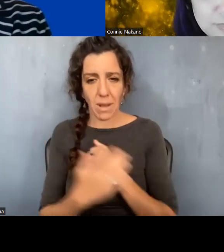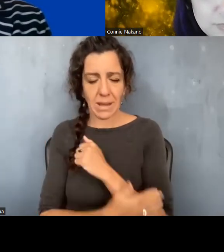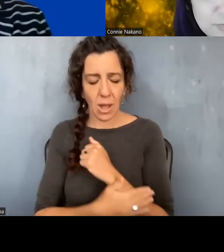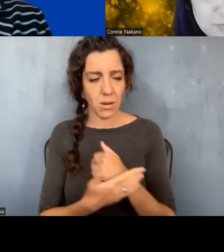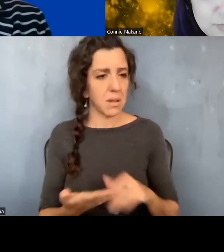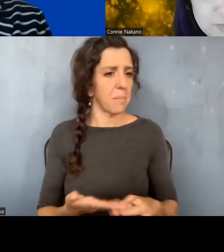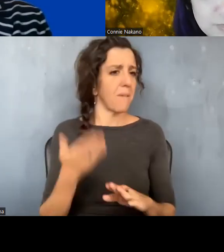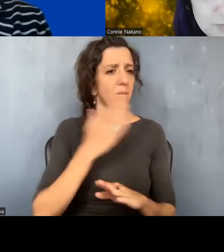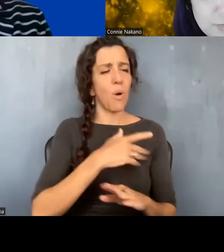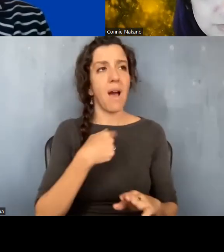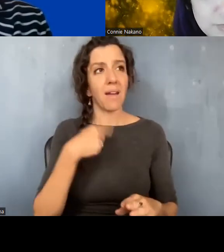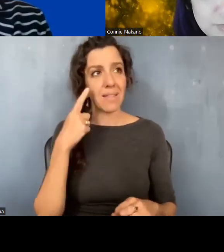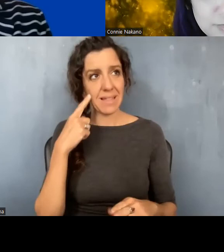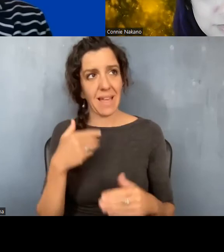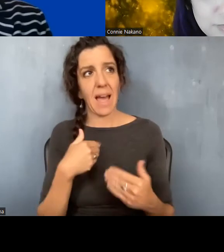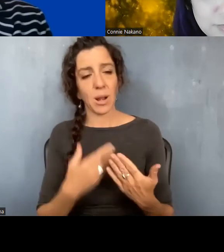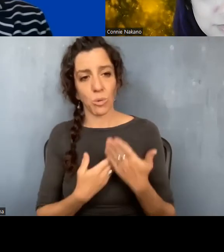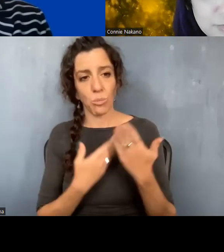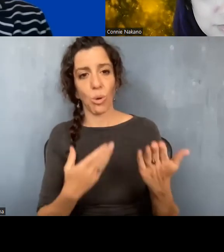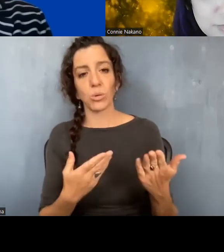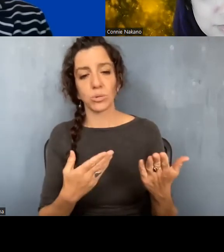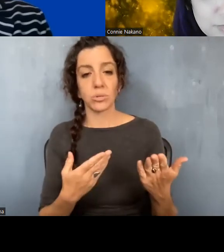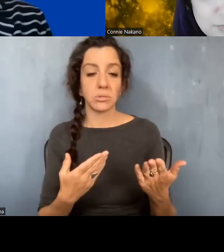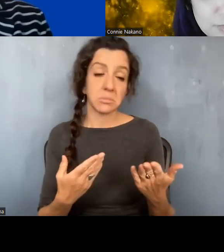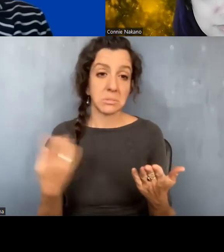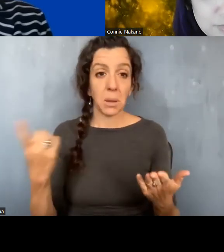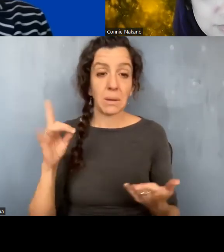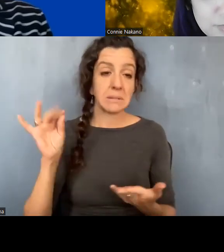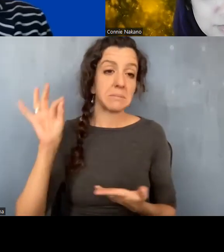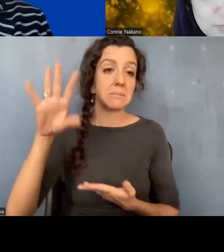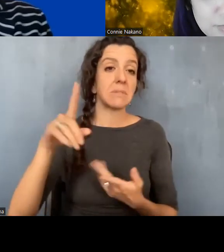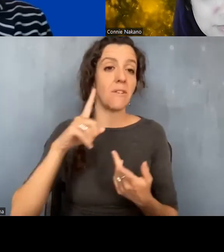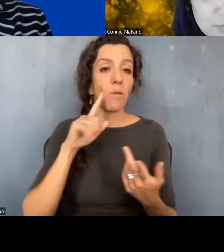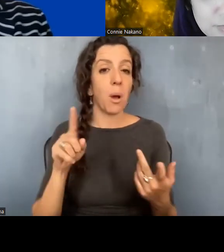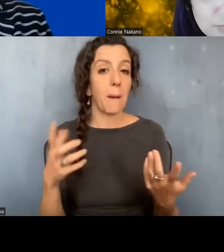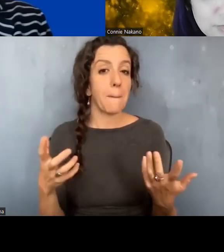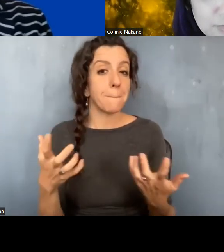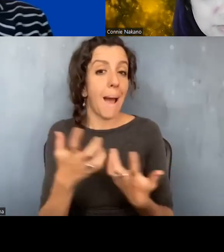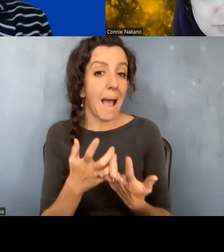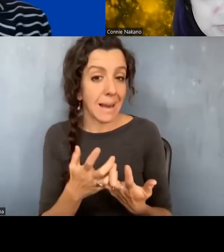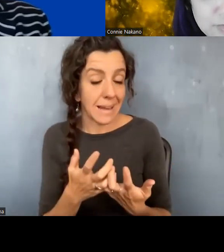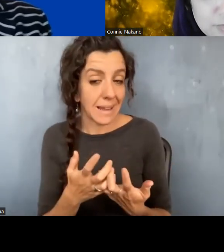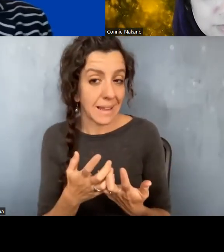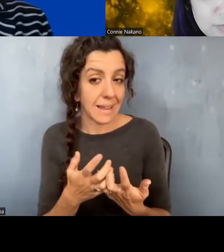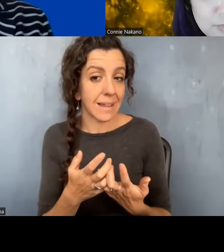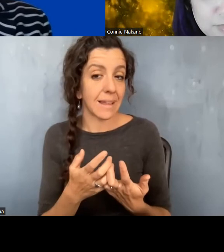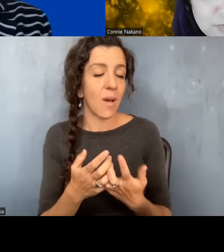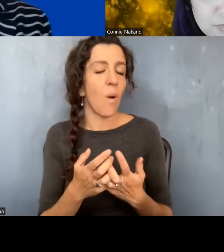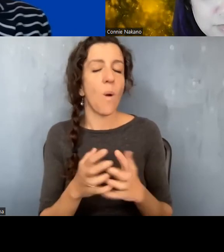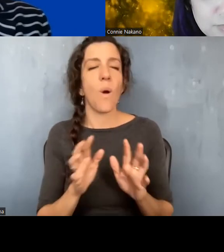believe there was a proposal, at least floated out, to combine, or rather